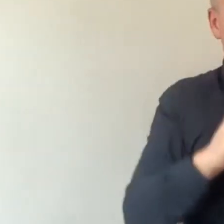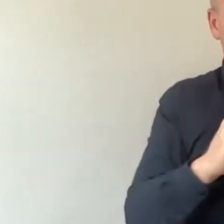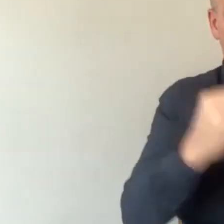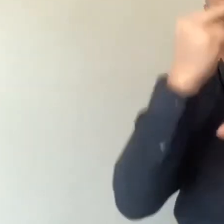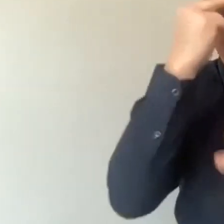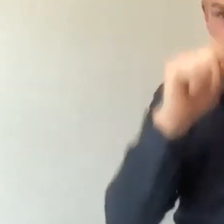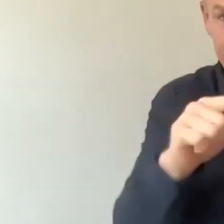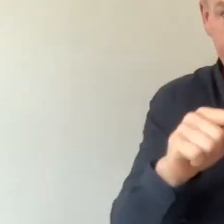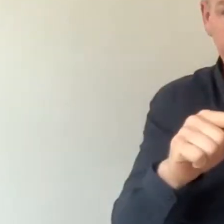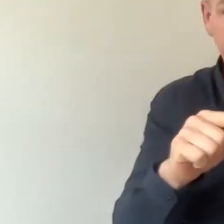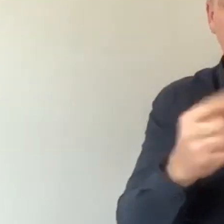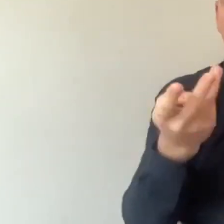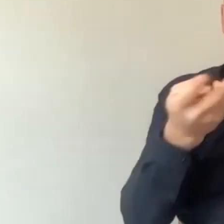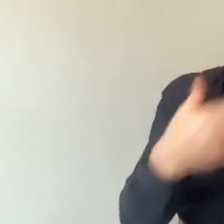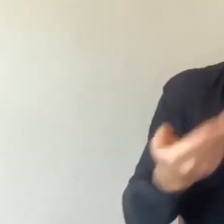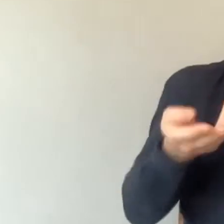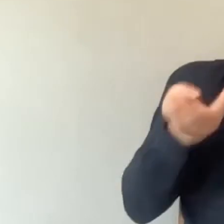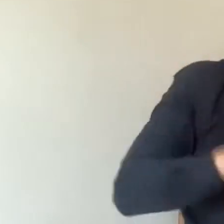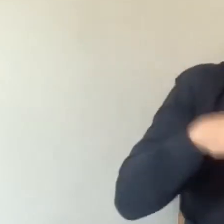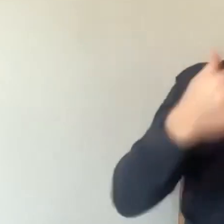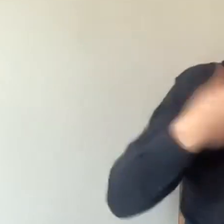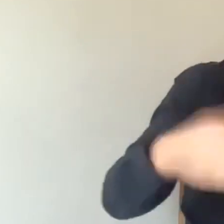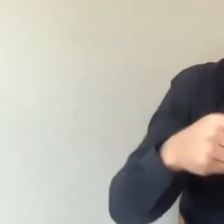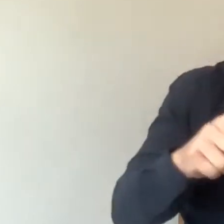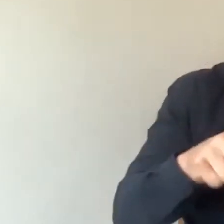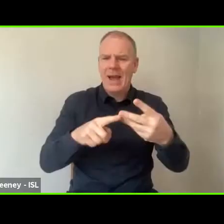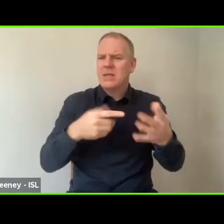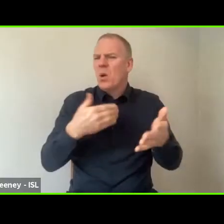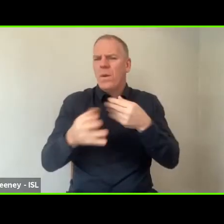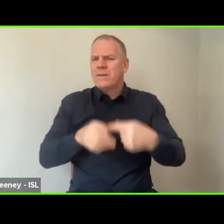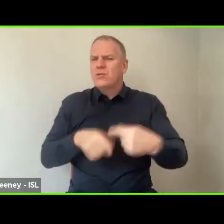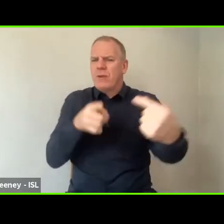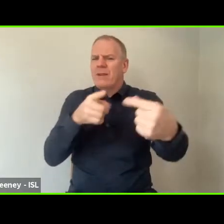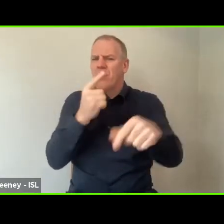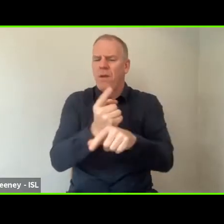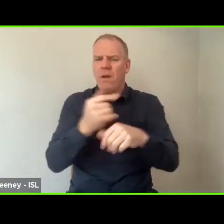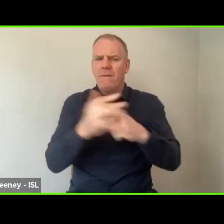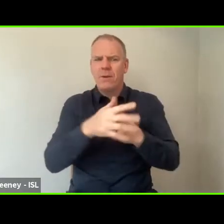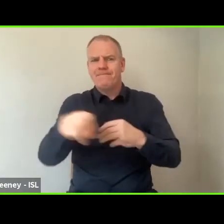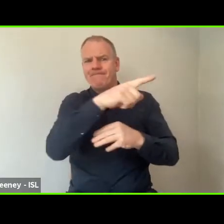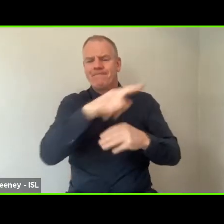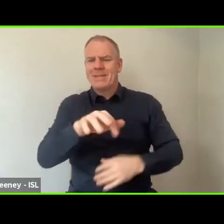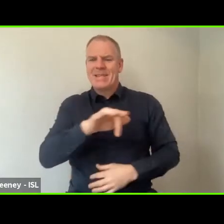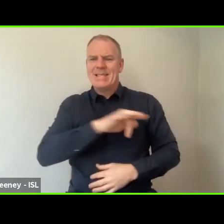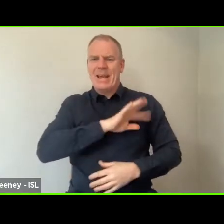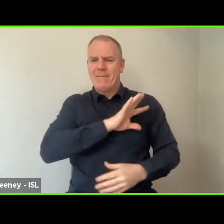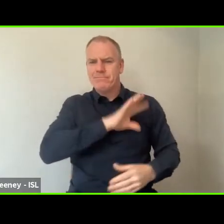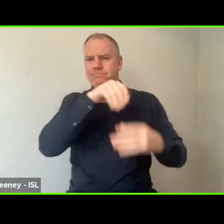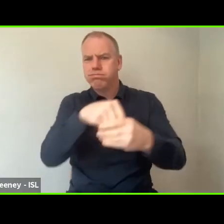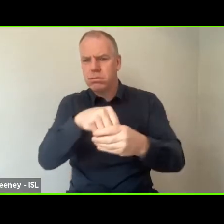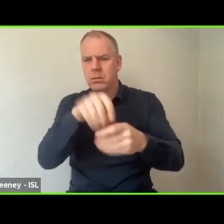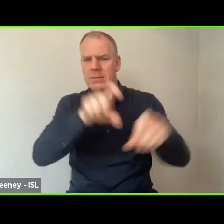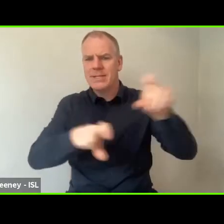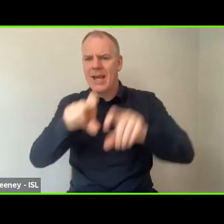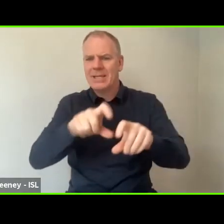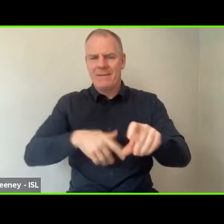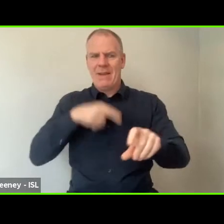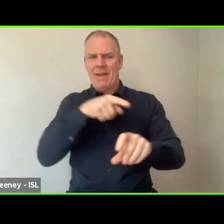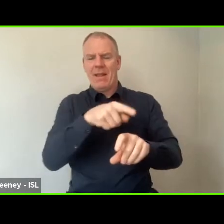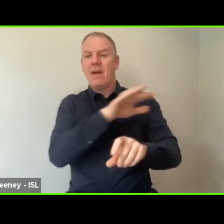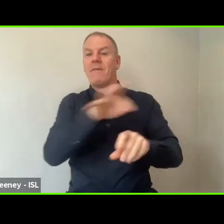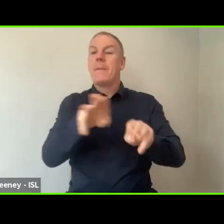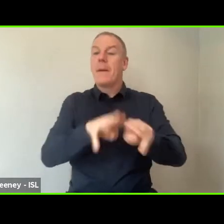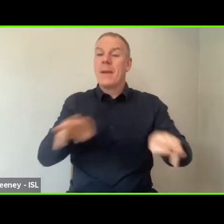what's working well and who and what is challenging in terms of that sense of self belonging in science amongst the